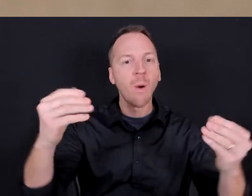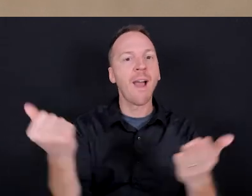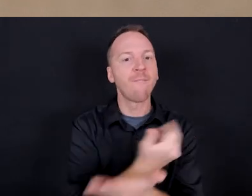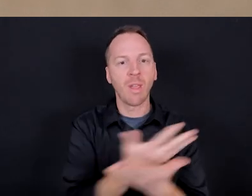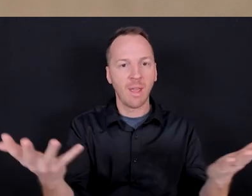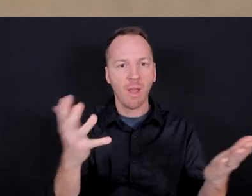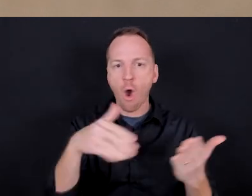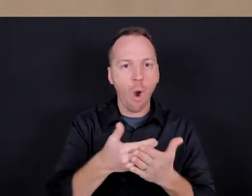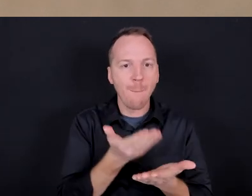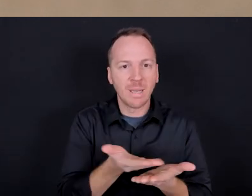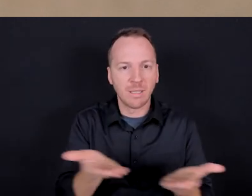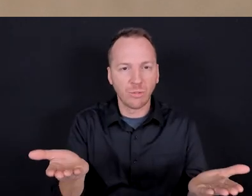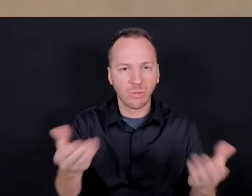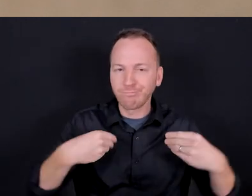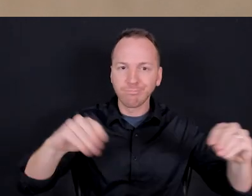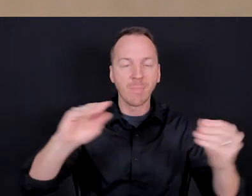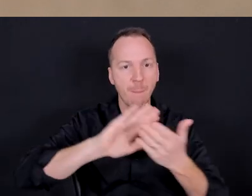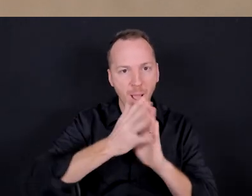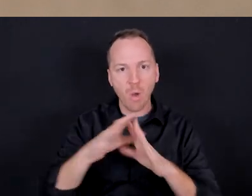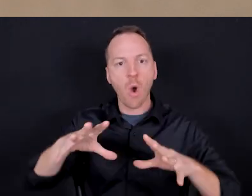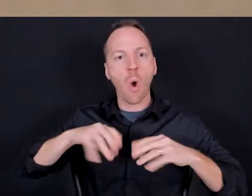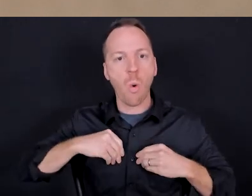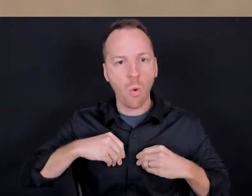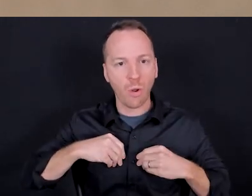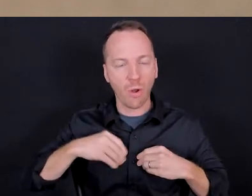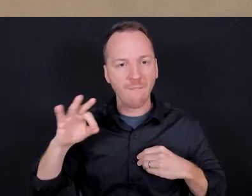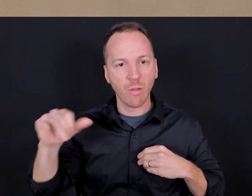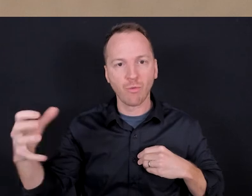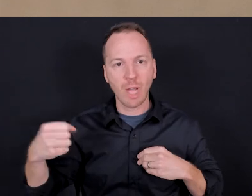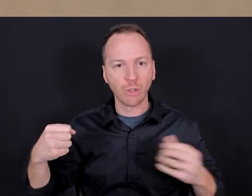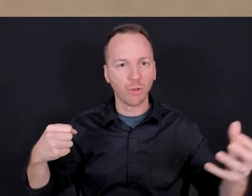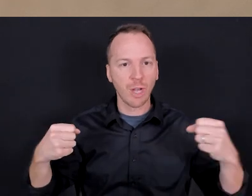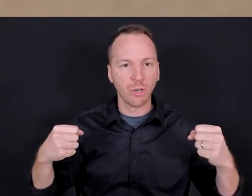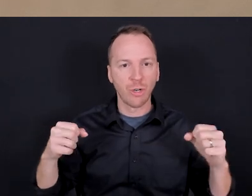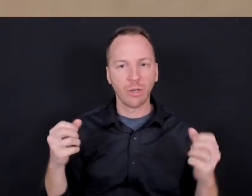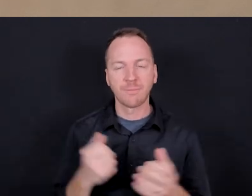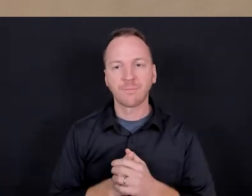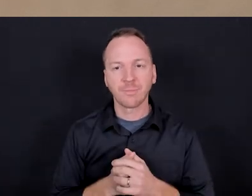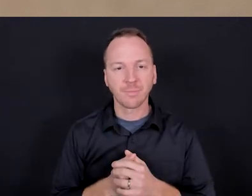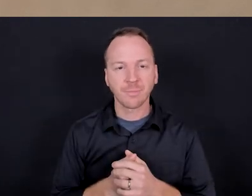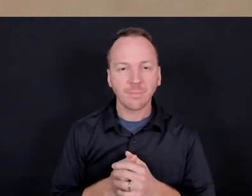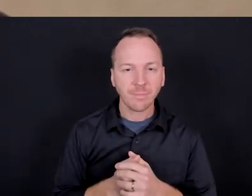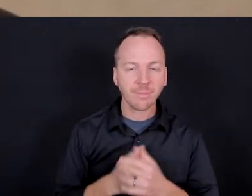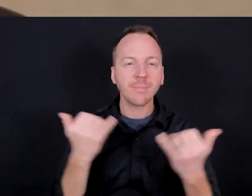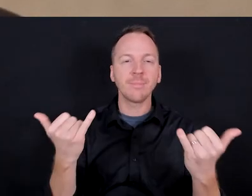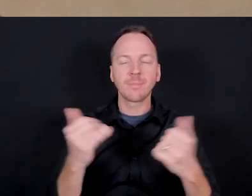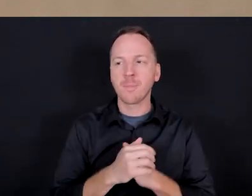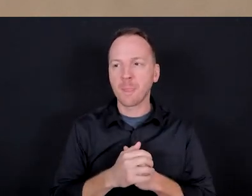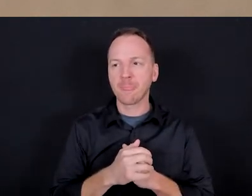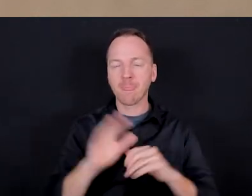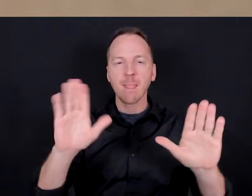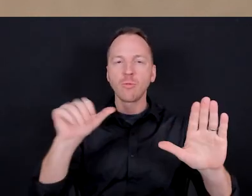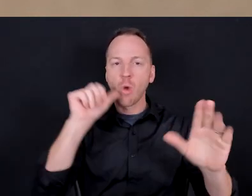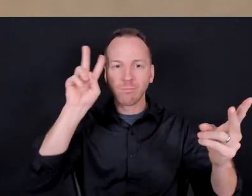have so that they might become the owner of the treasure and the pearl. Now, let's